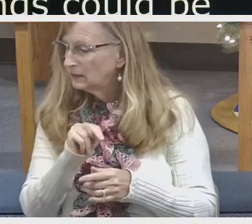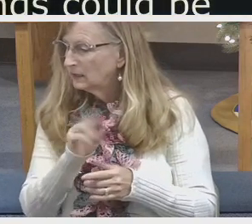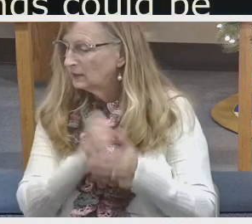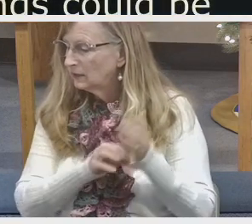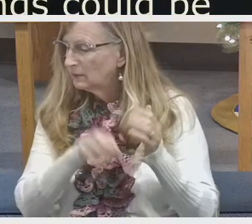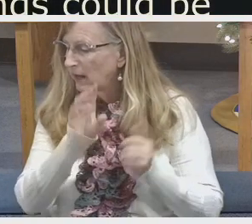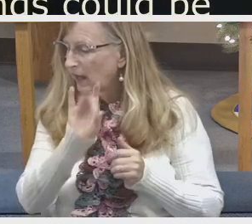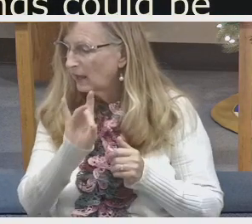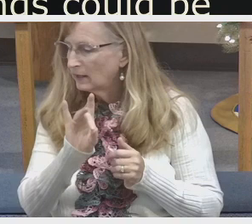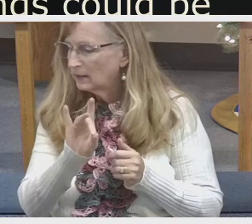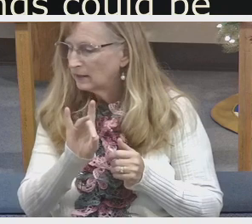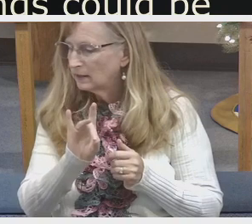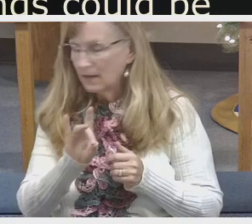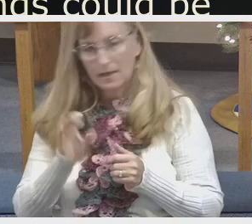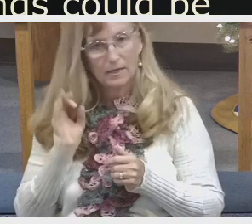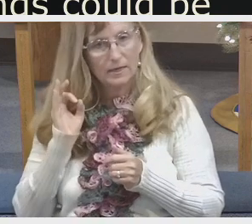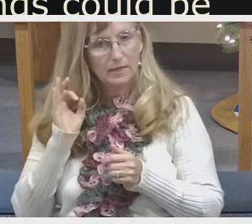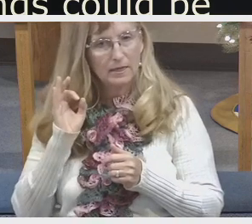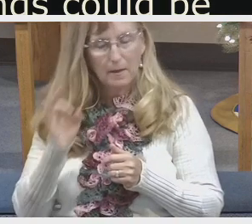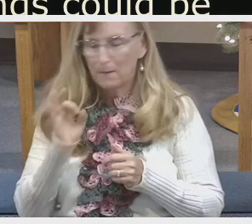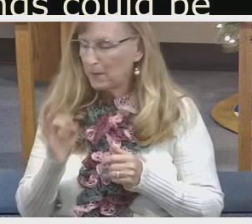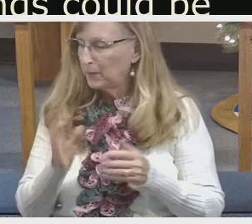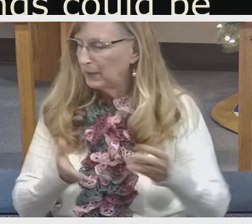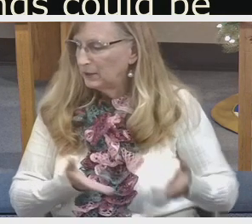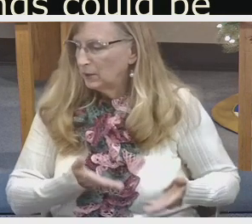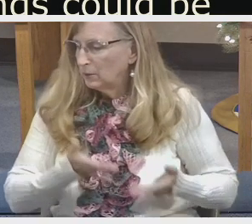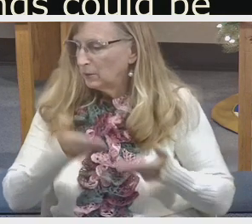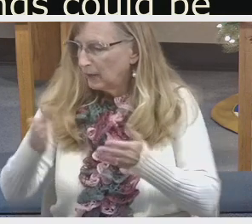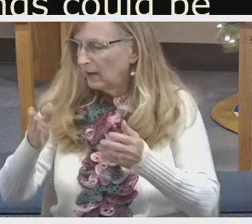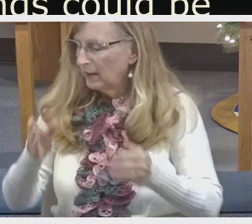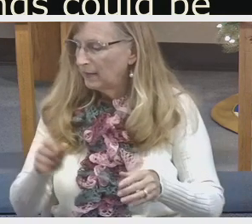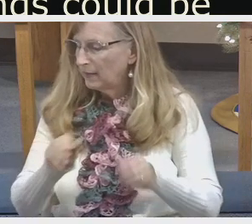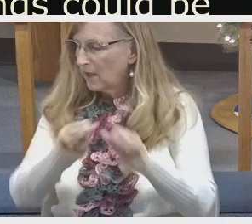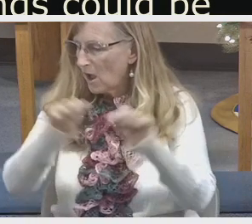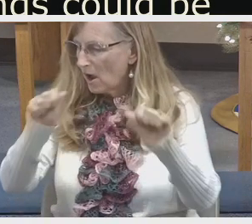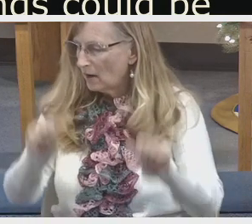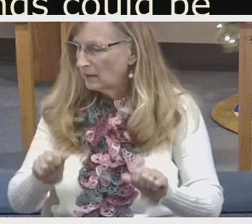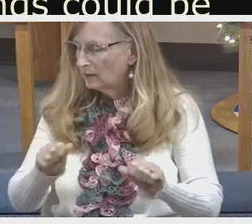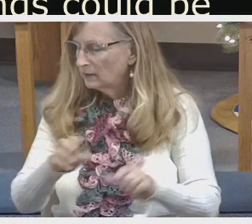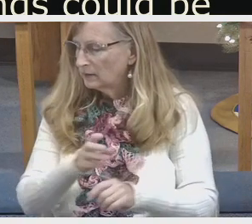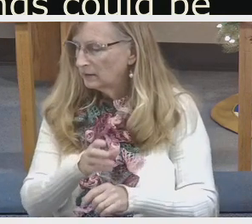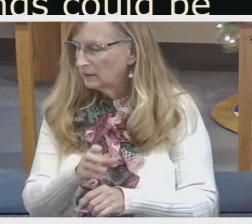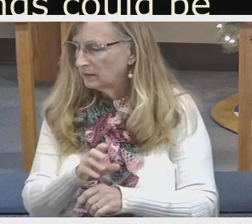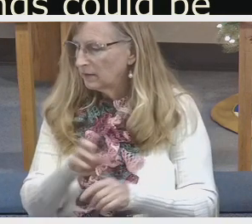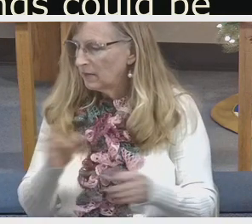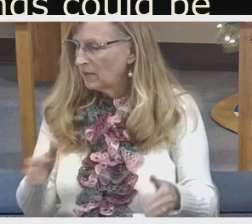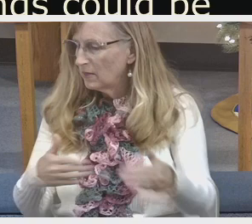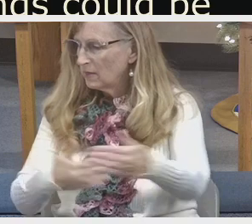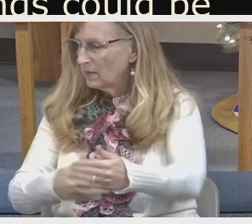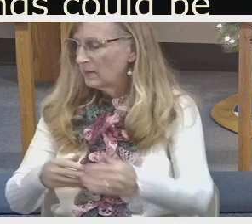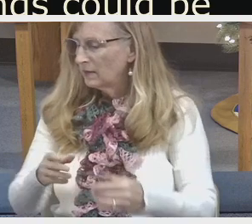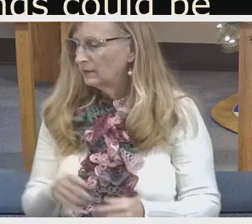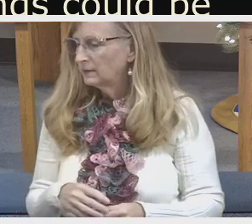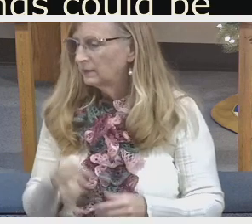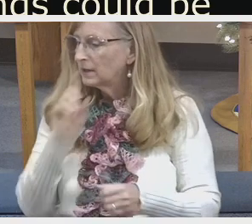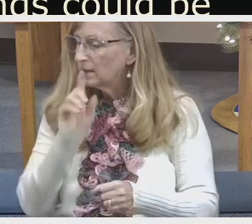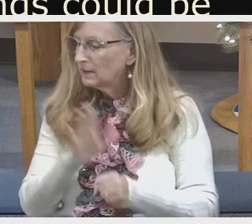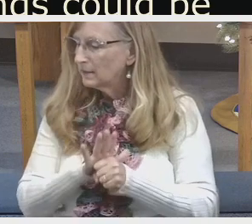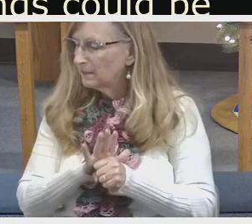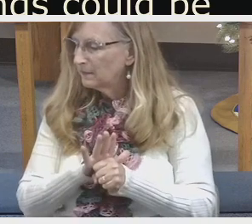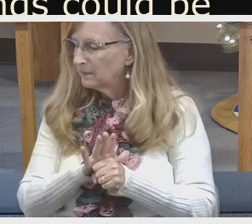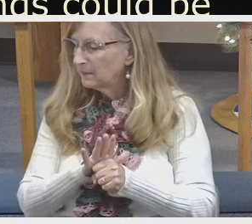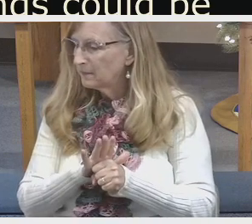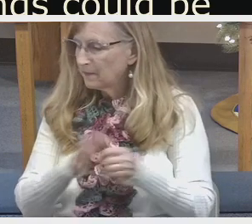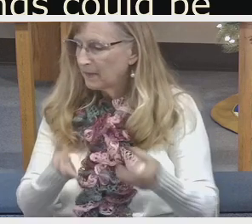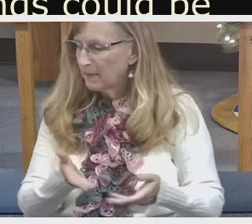The priest then brought out the Ark of the Lord's Covenant to its place in the inner sanctuary of the temple,